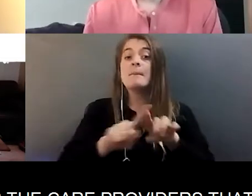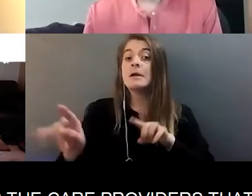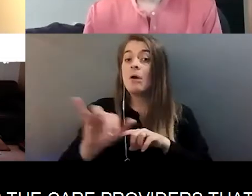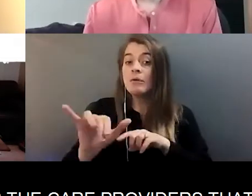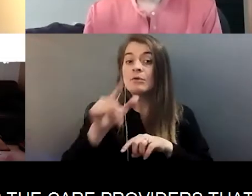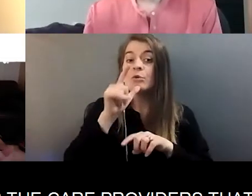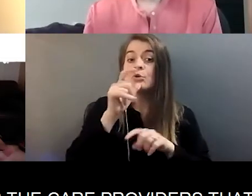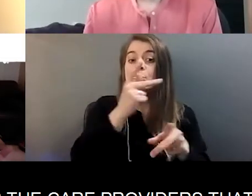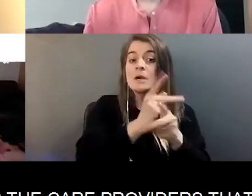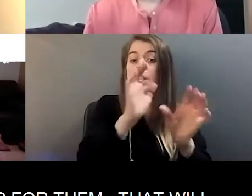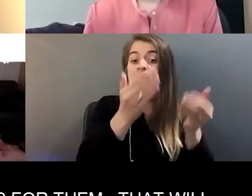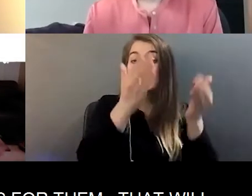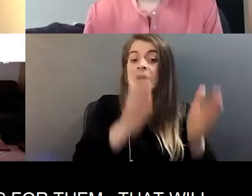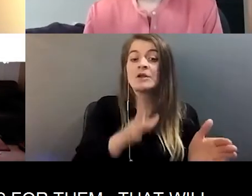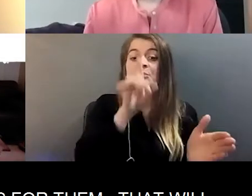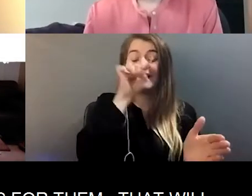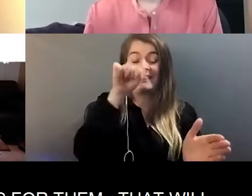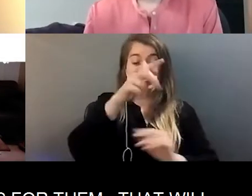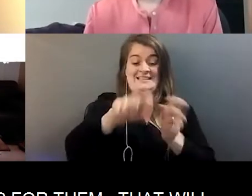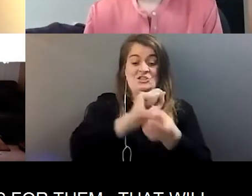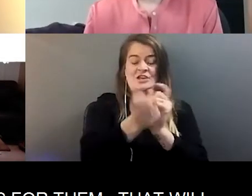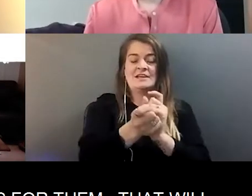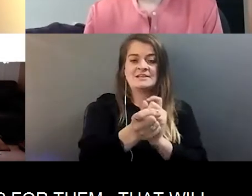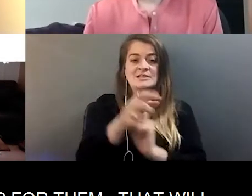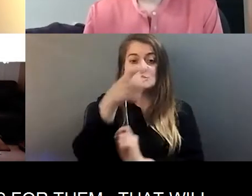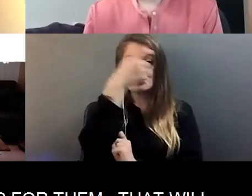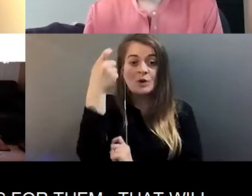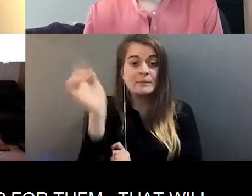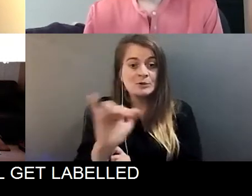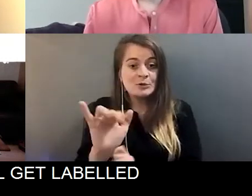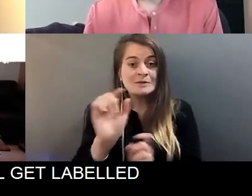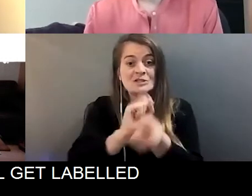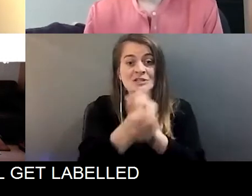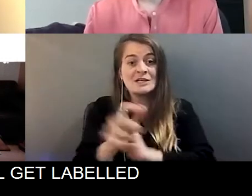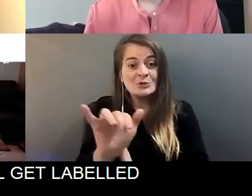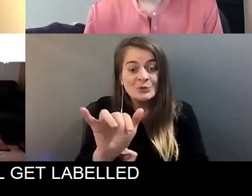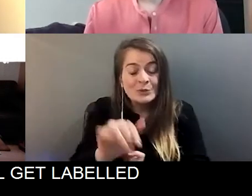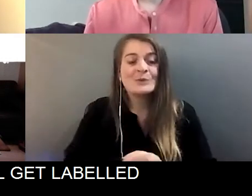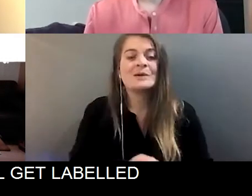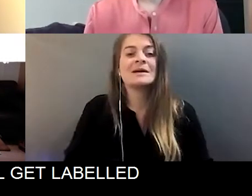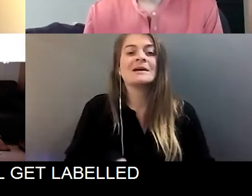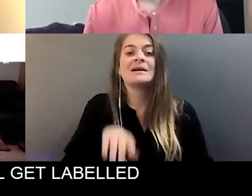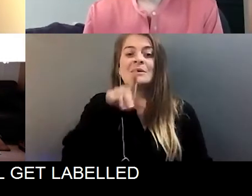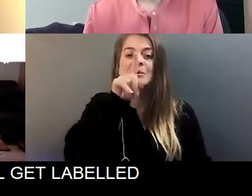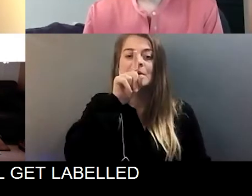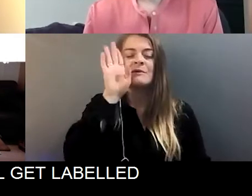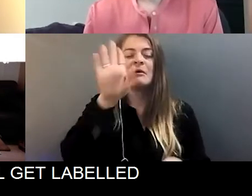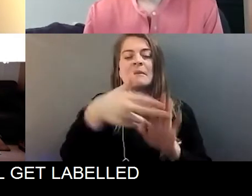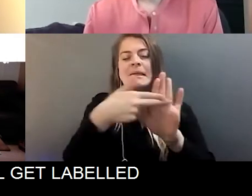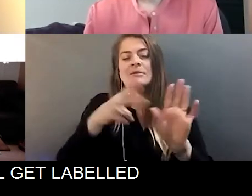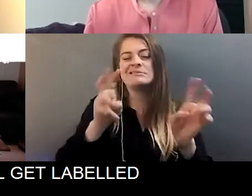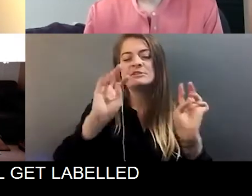that all this change is trauma and stress for them. And that's going to manifest in behaviors that are going to get labeled challenging for some